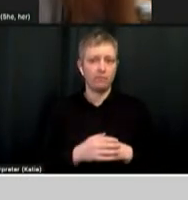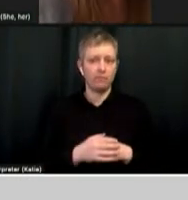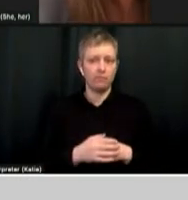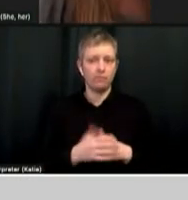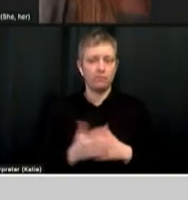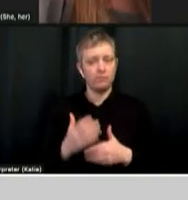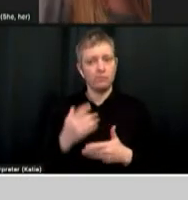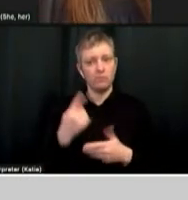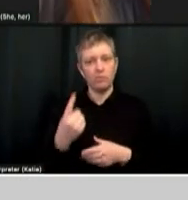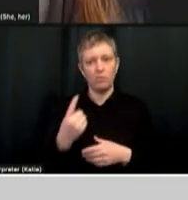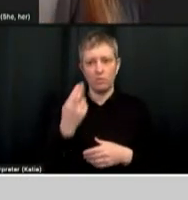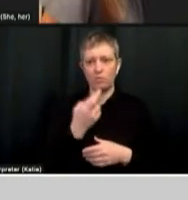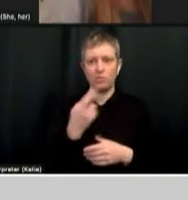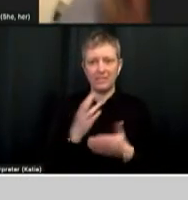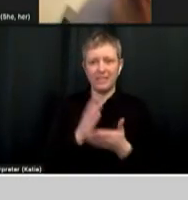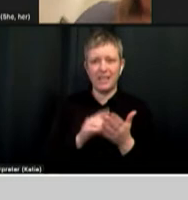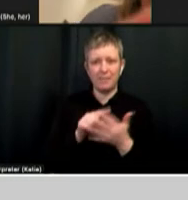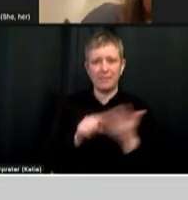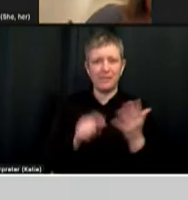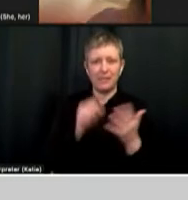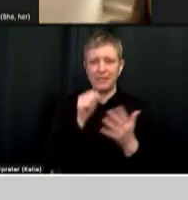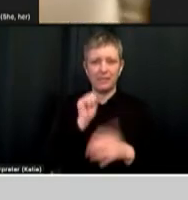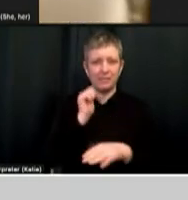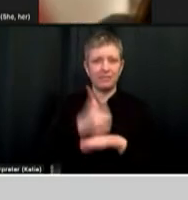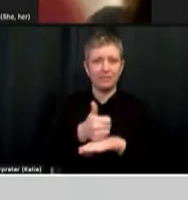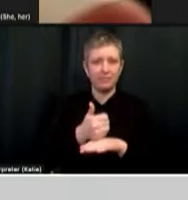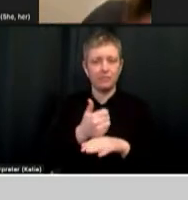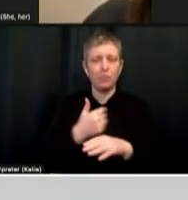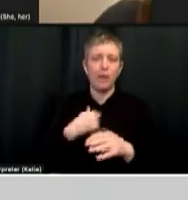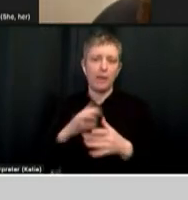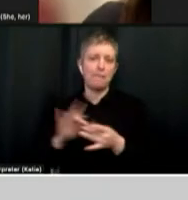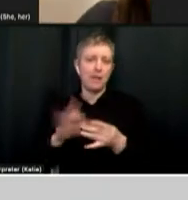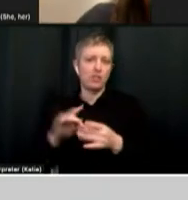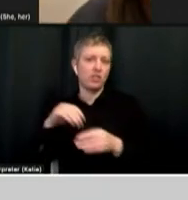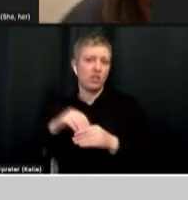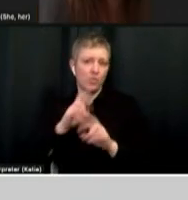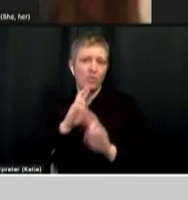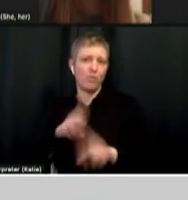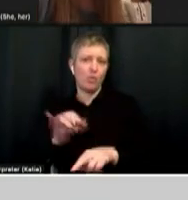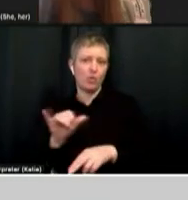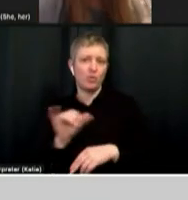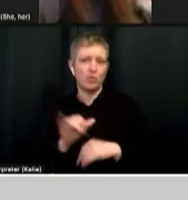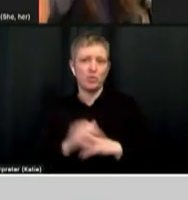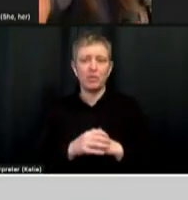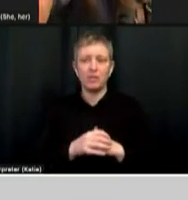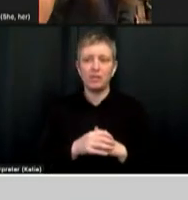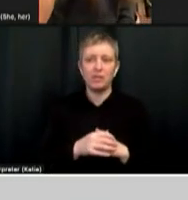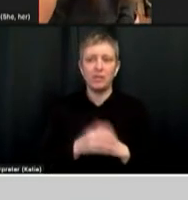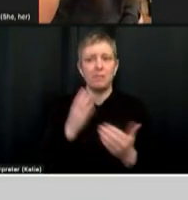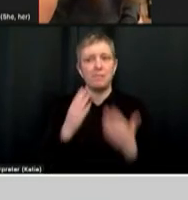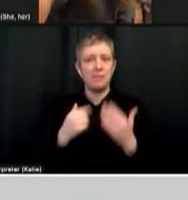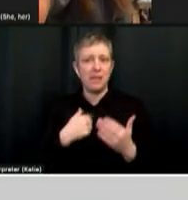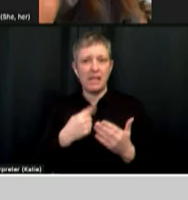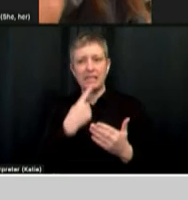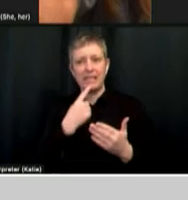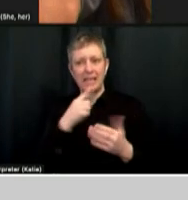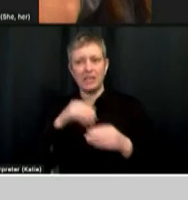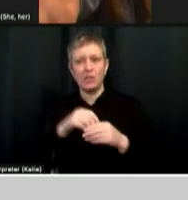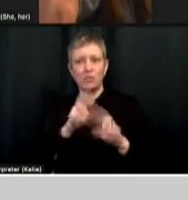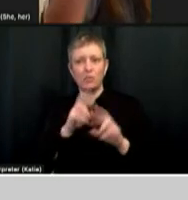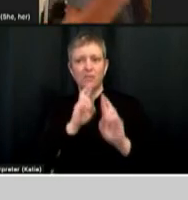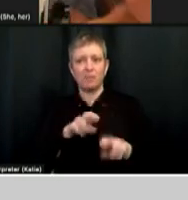done. And I mentioned this, I think, in my report, or maybe I said it in a response to some problems we had with our